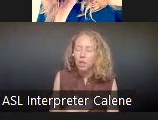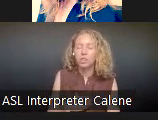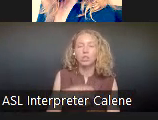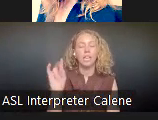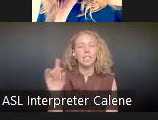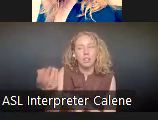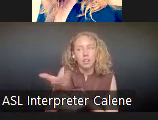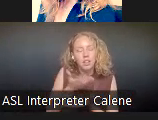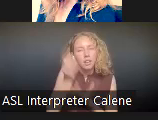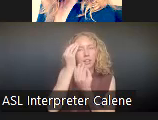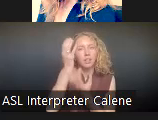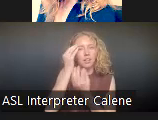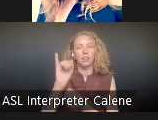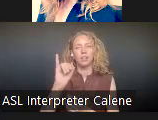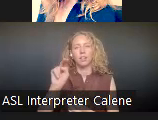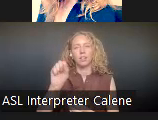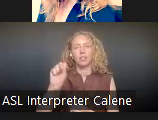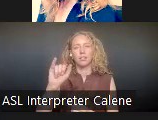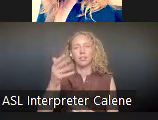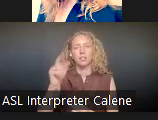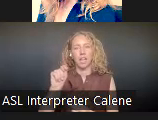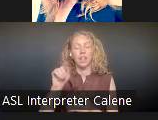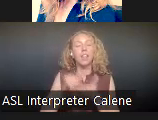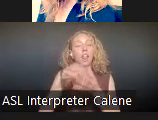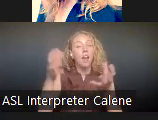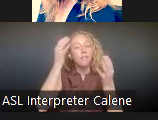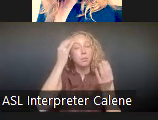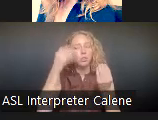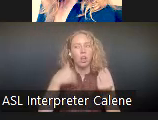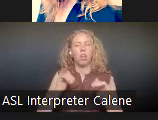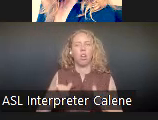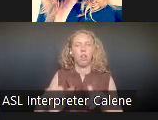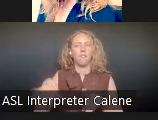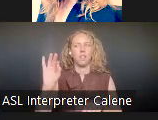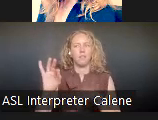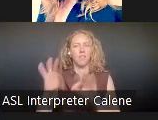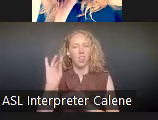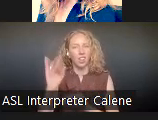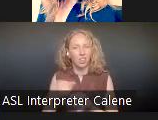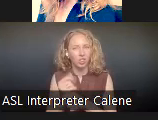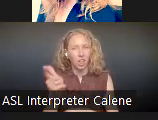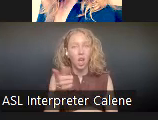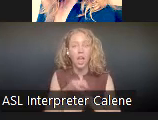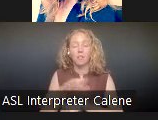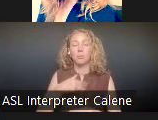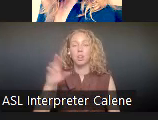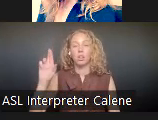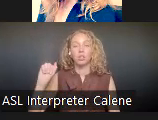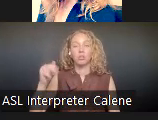insight. It's a lot of information that I found out 8 years later after my rape kit was